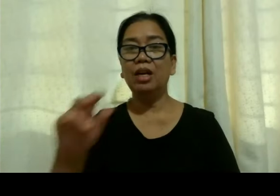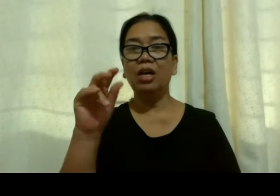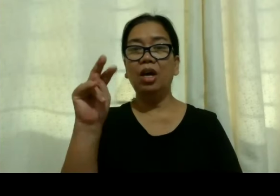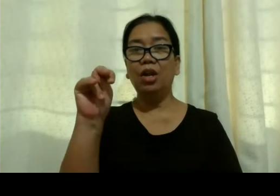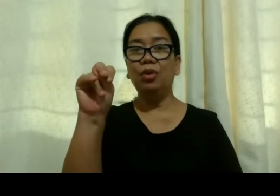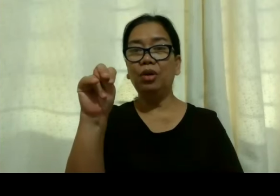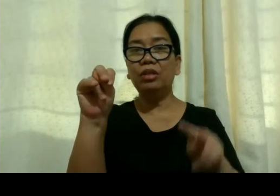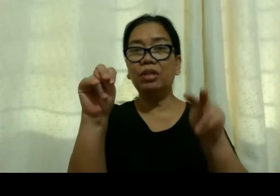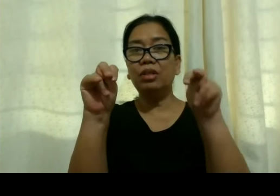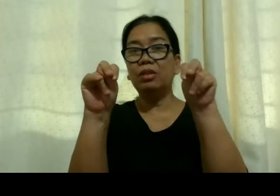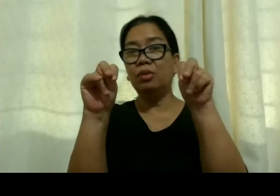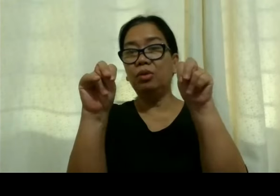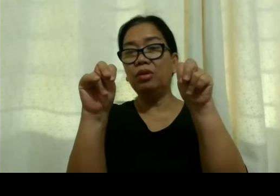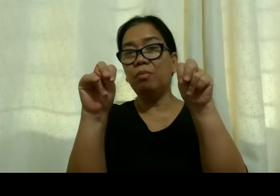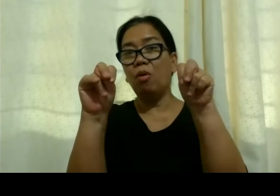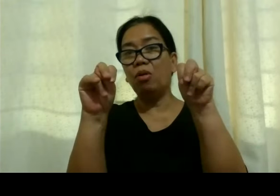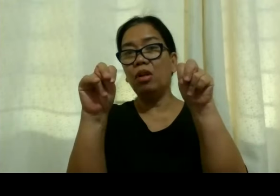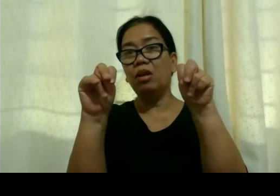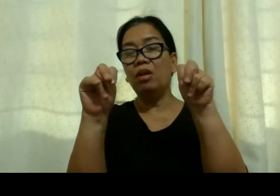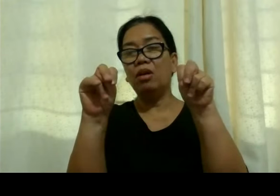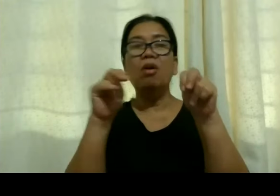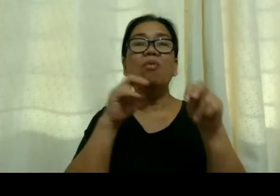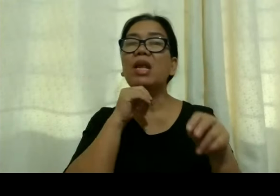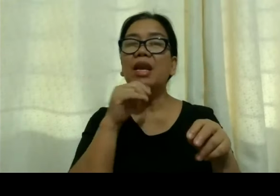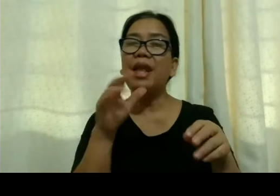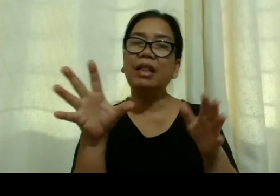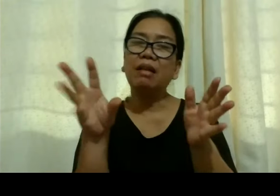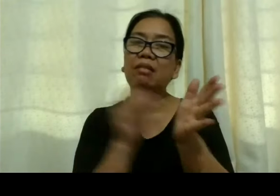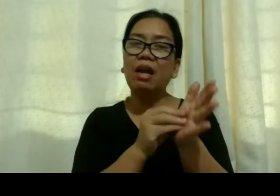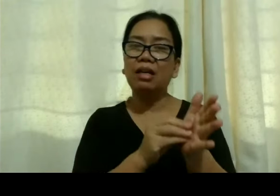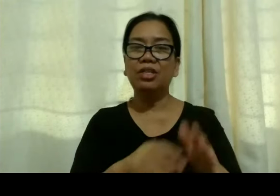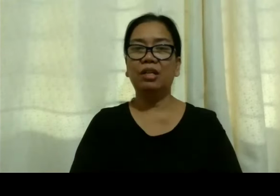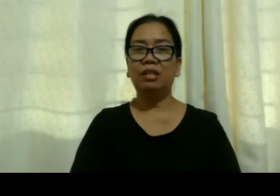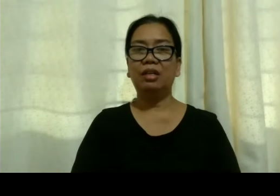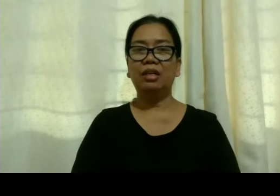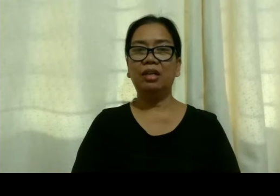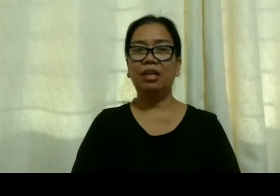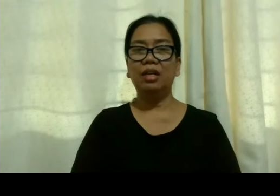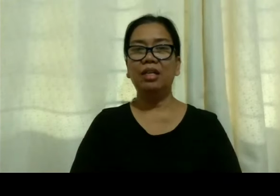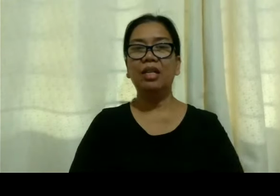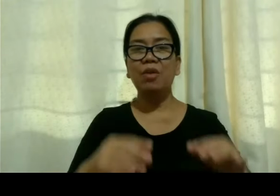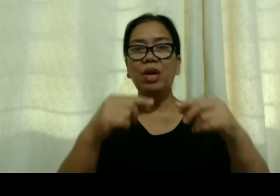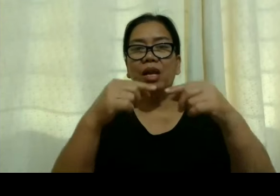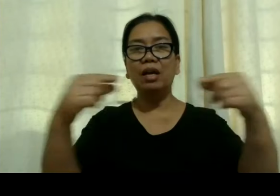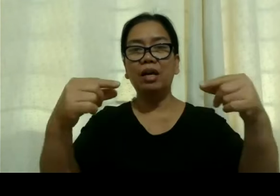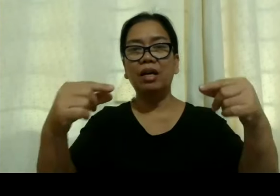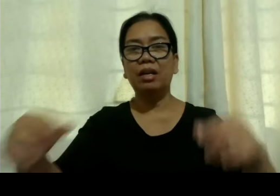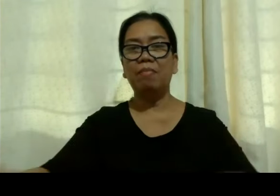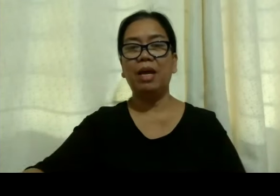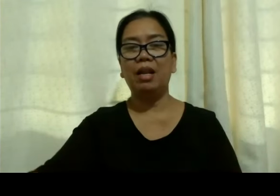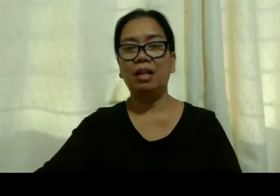Again, north to north pole will not attract each other. They